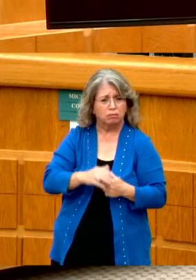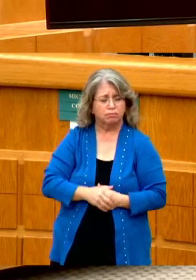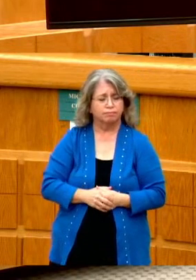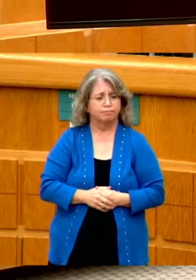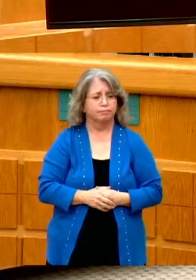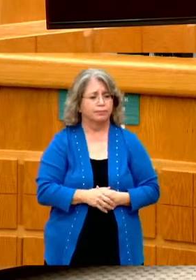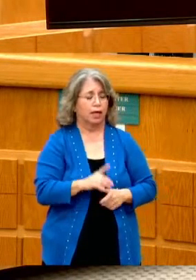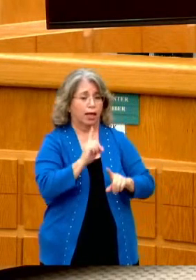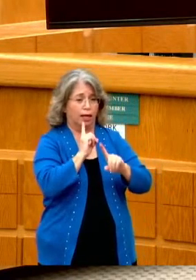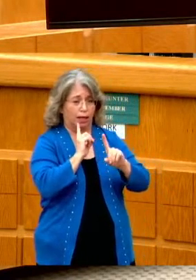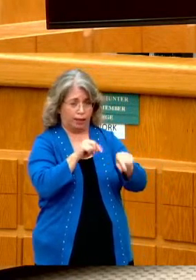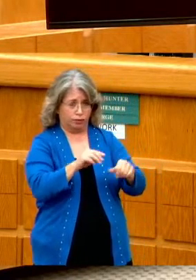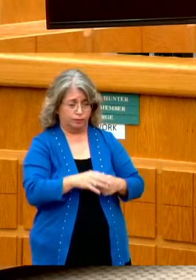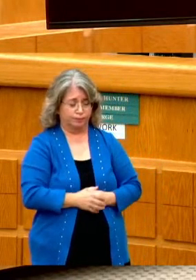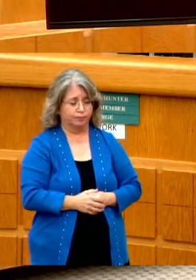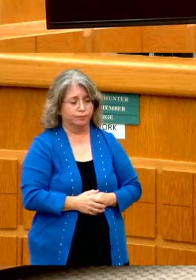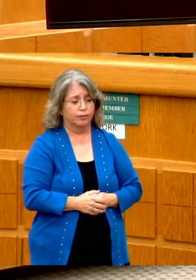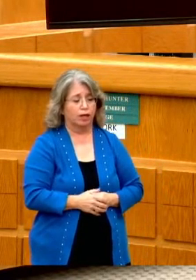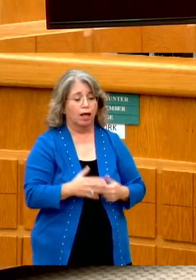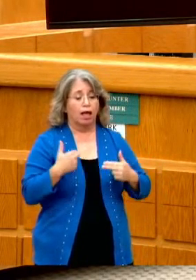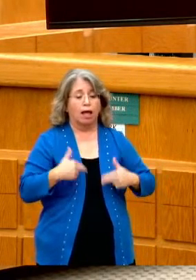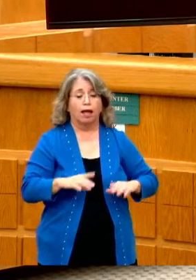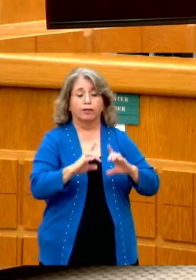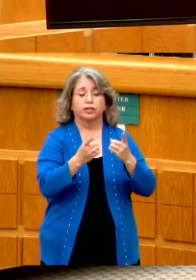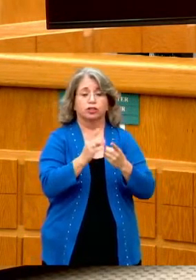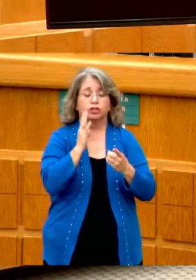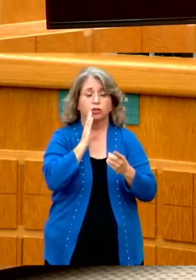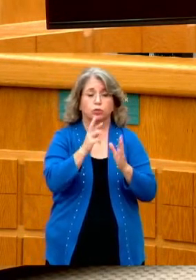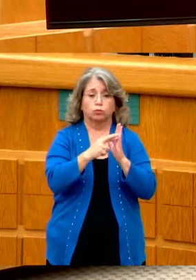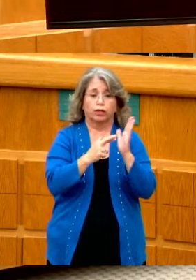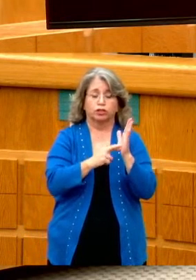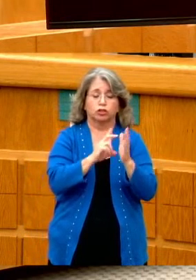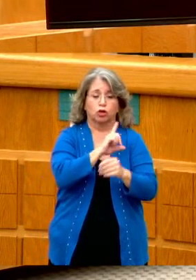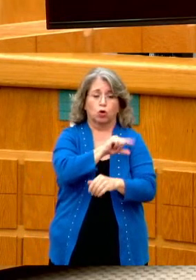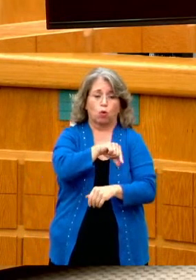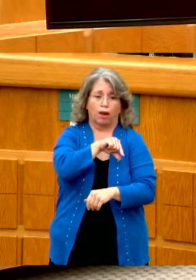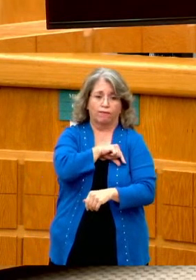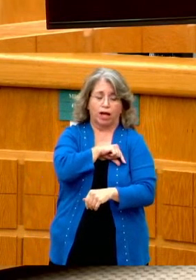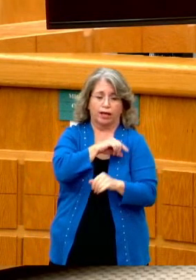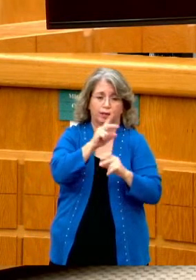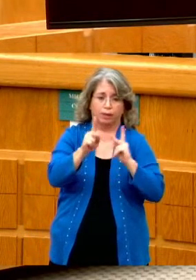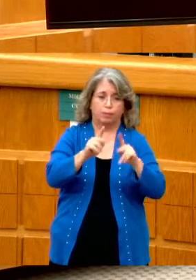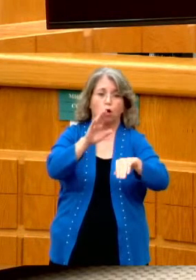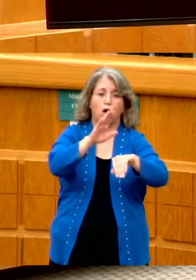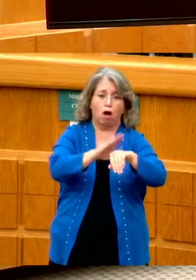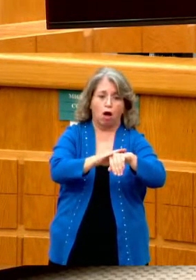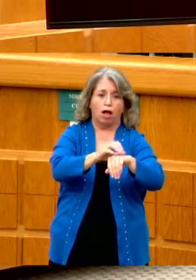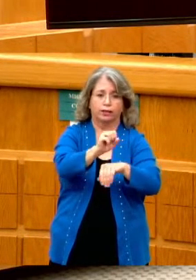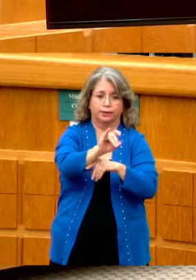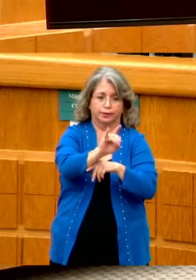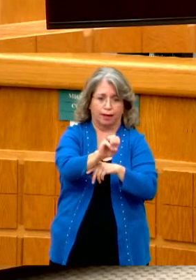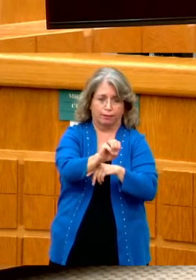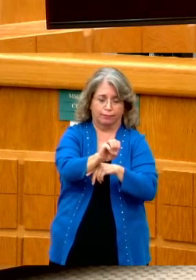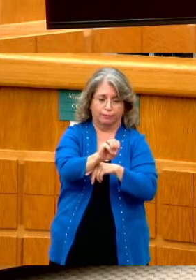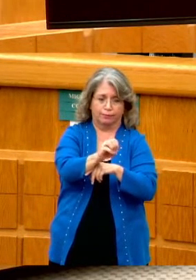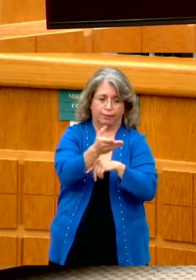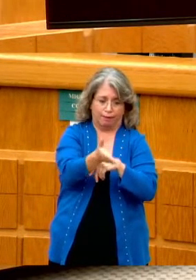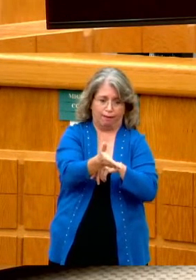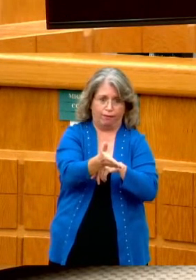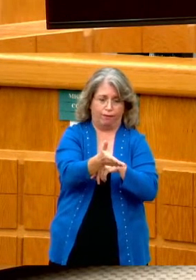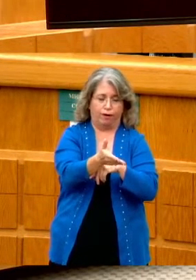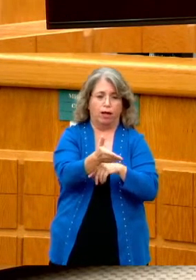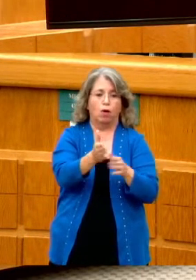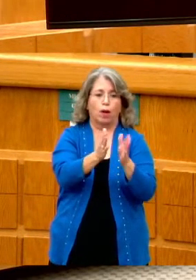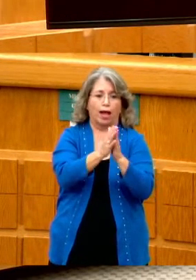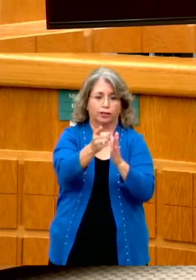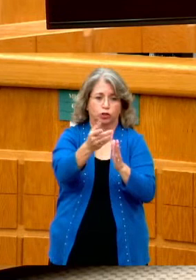Answer. The Health District registers qualifying individuals on site at the drive-thru. We ask that you bring your cell